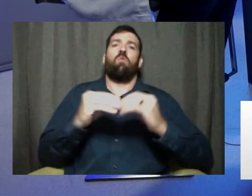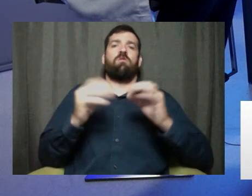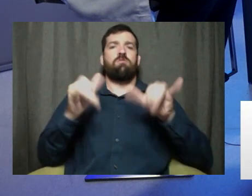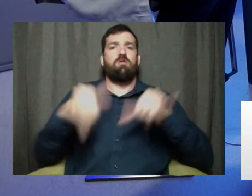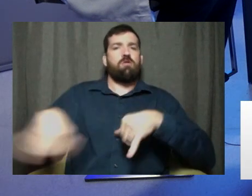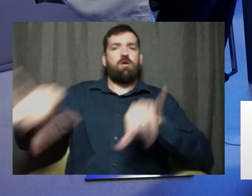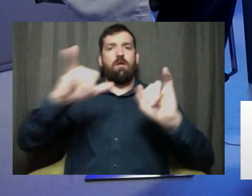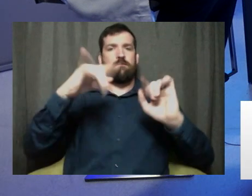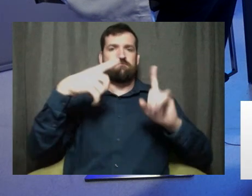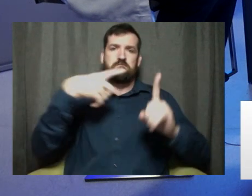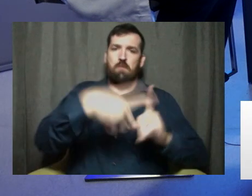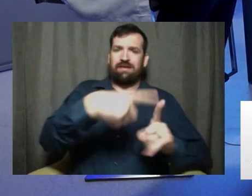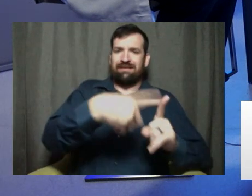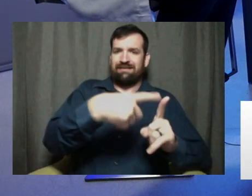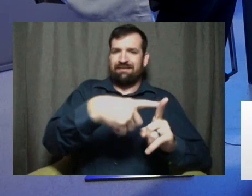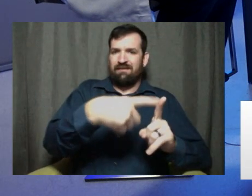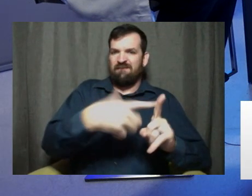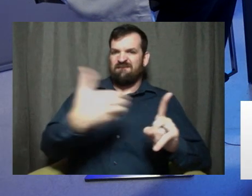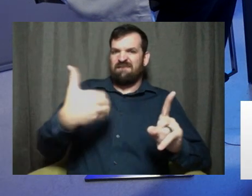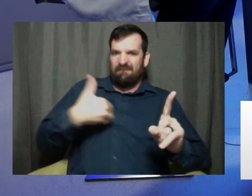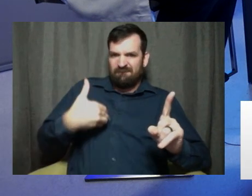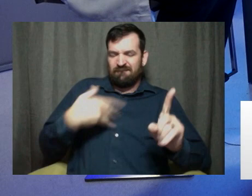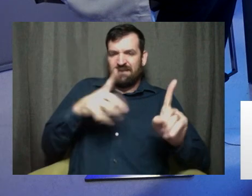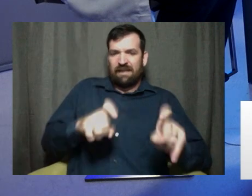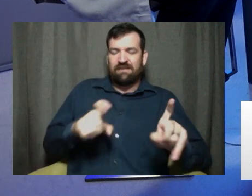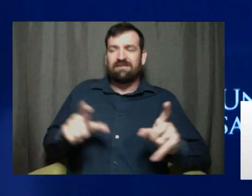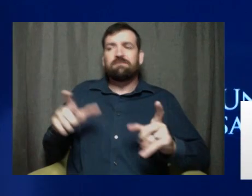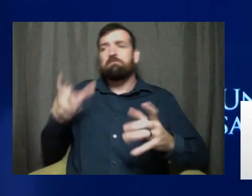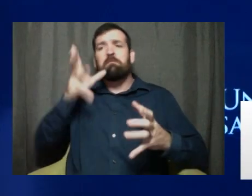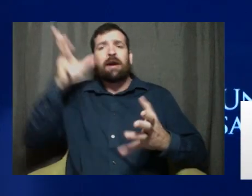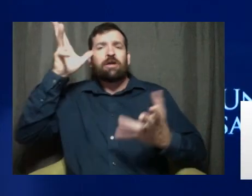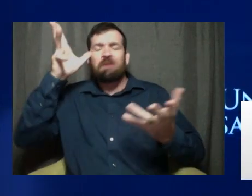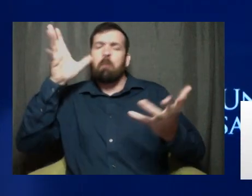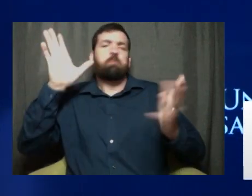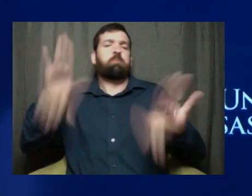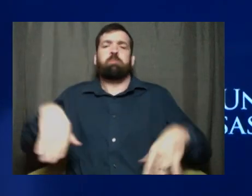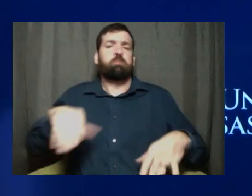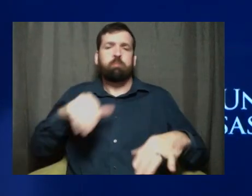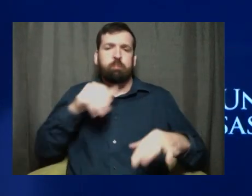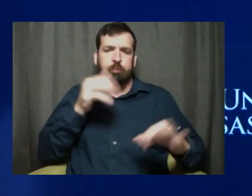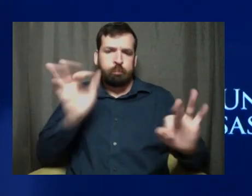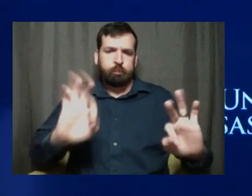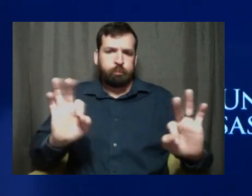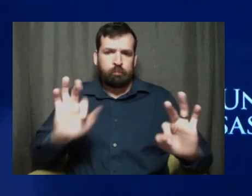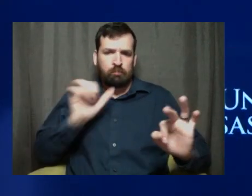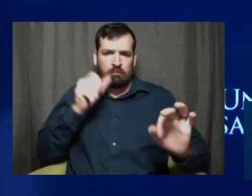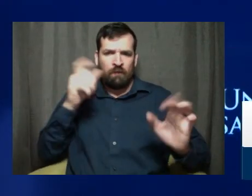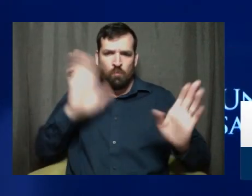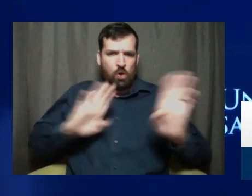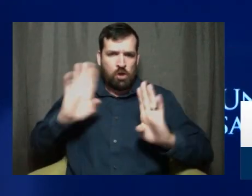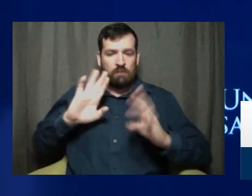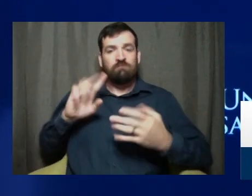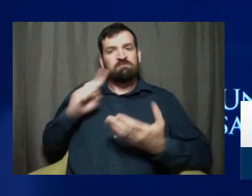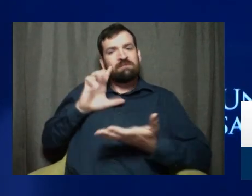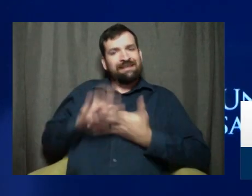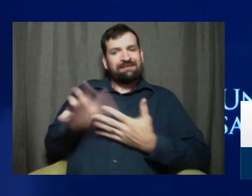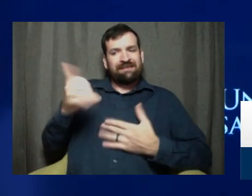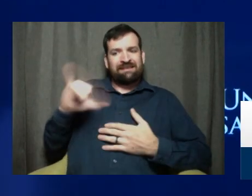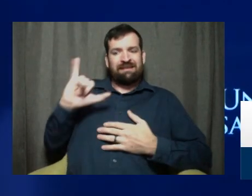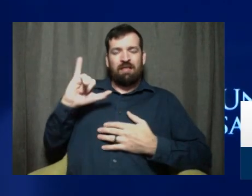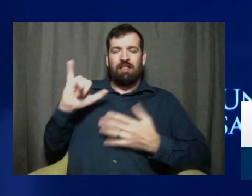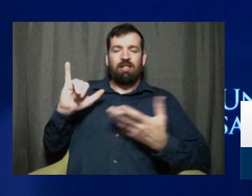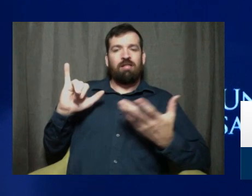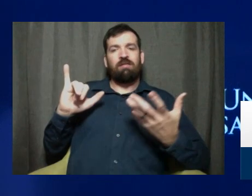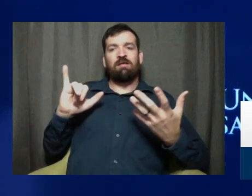positive tests that might come back that parents don't really need to worry about? Sure. So Probably, I believe still statistically,